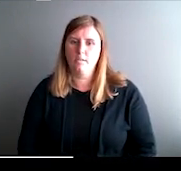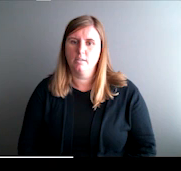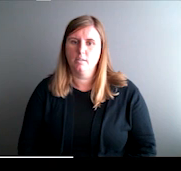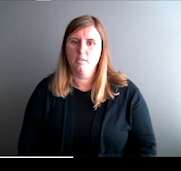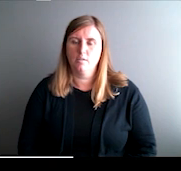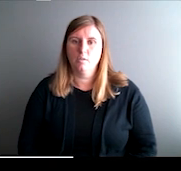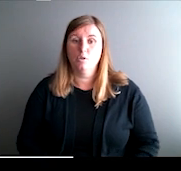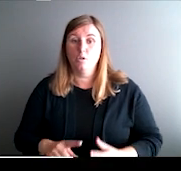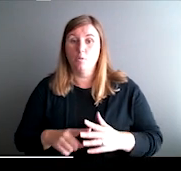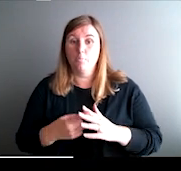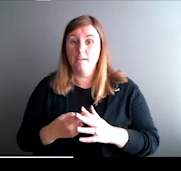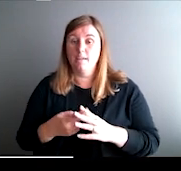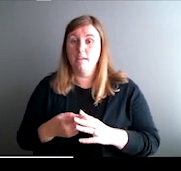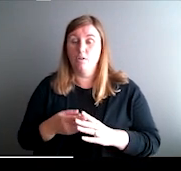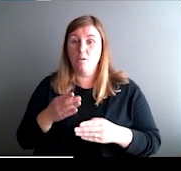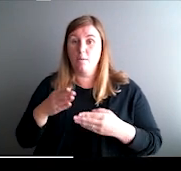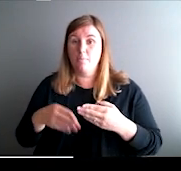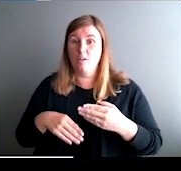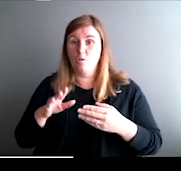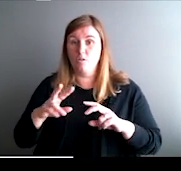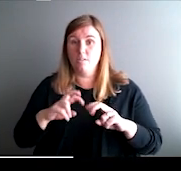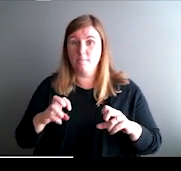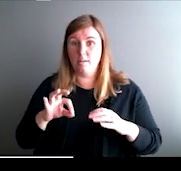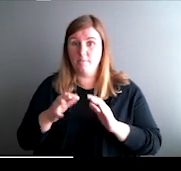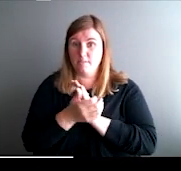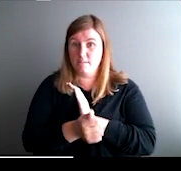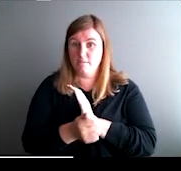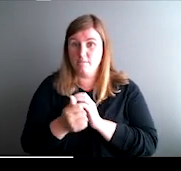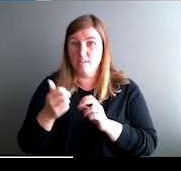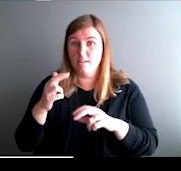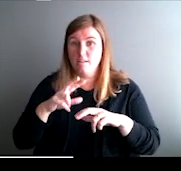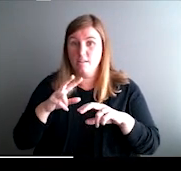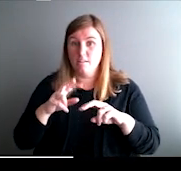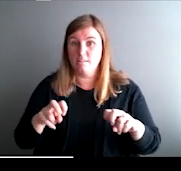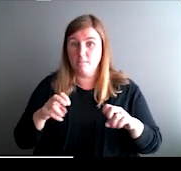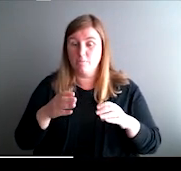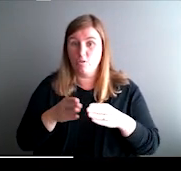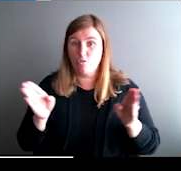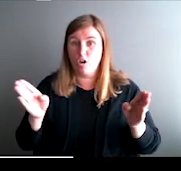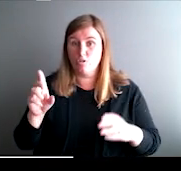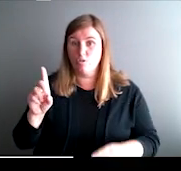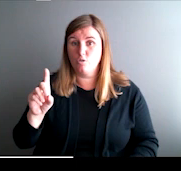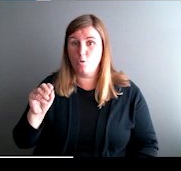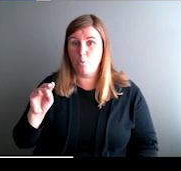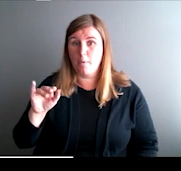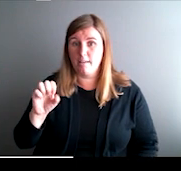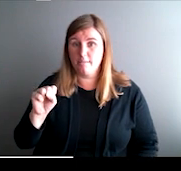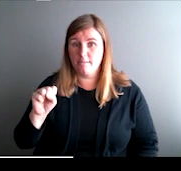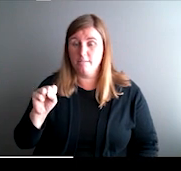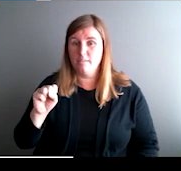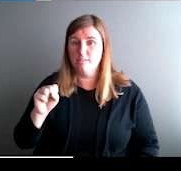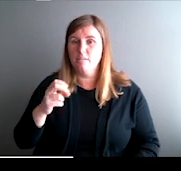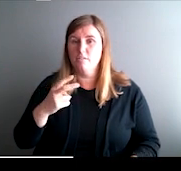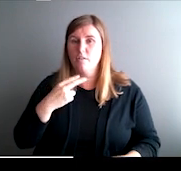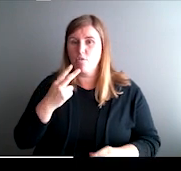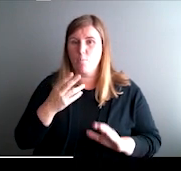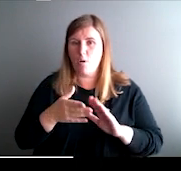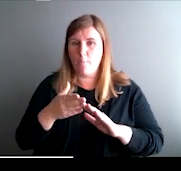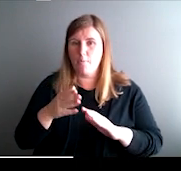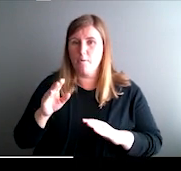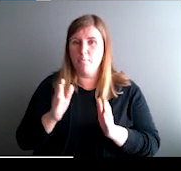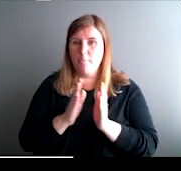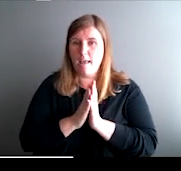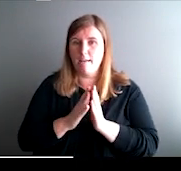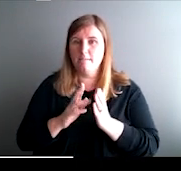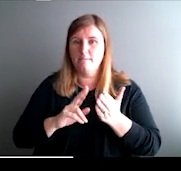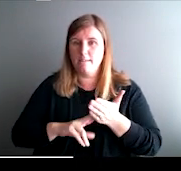complete your assessment of skills. You see here assessment across domains. This refers to verbal operants, mands,